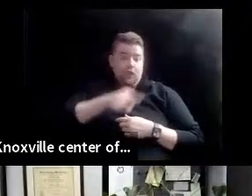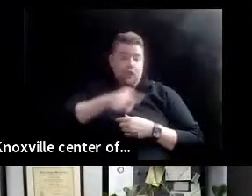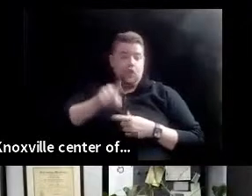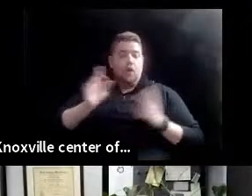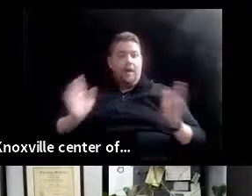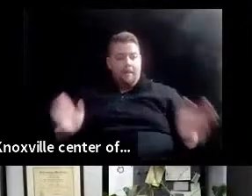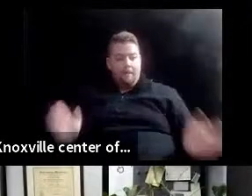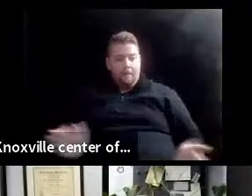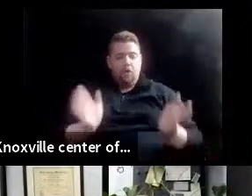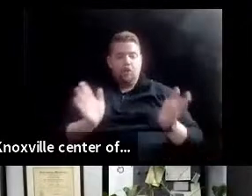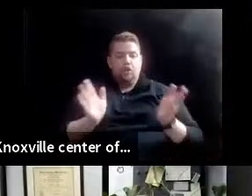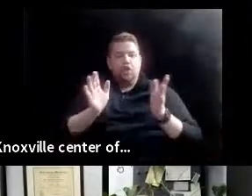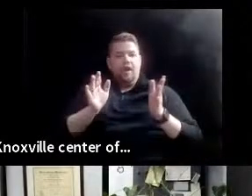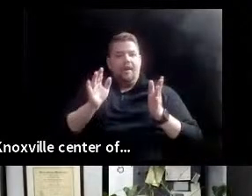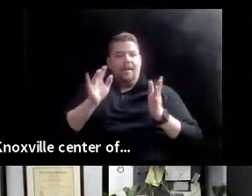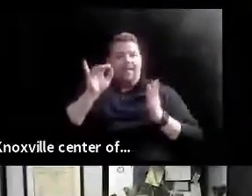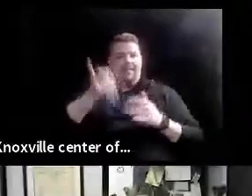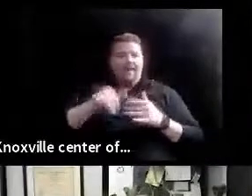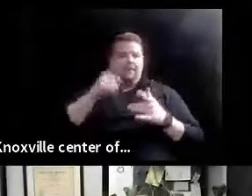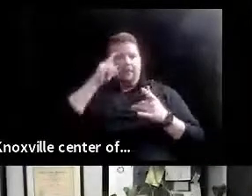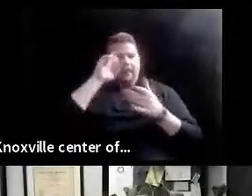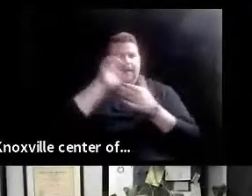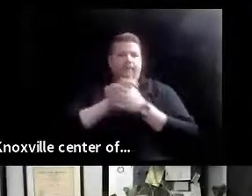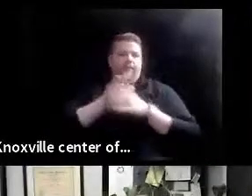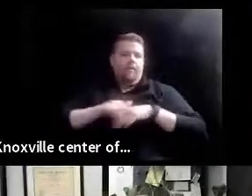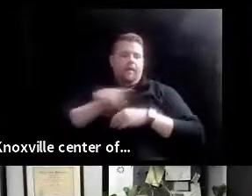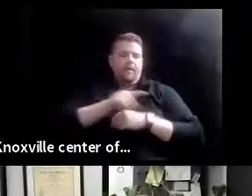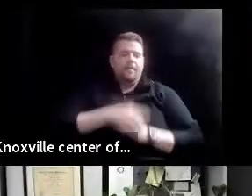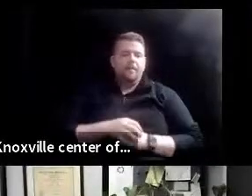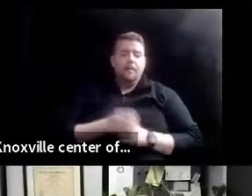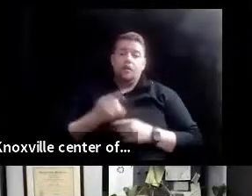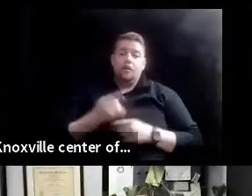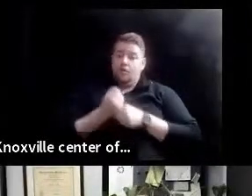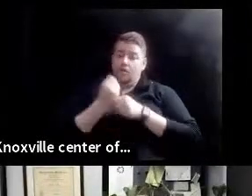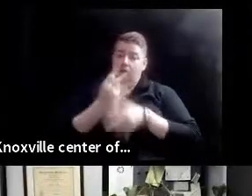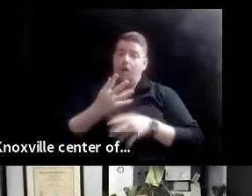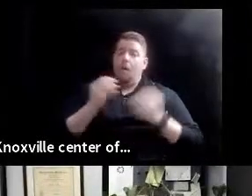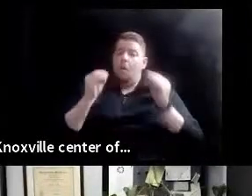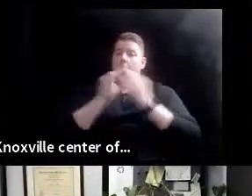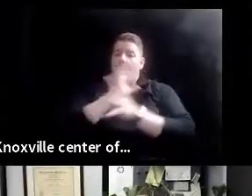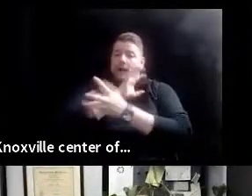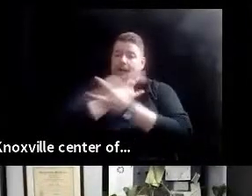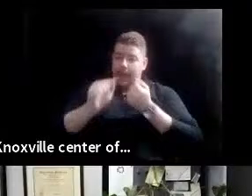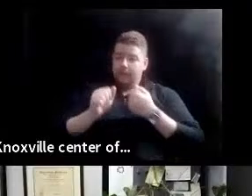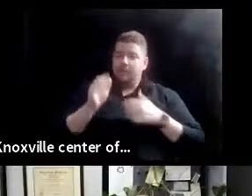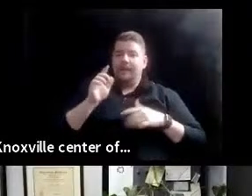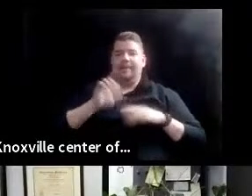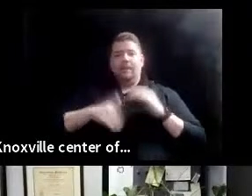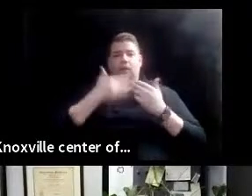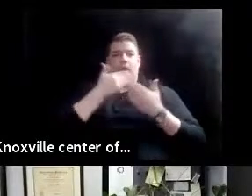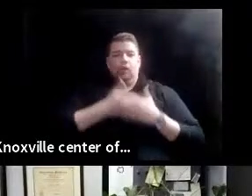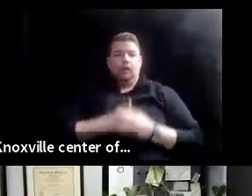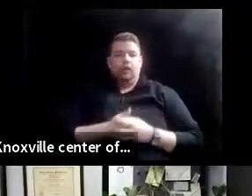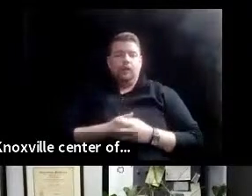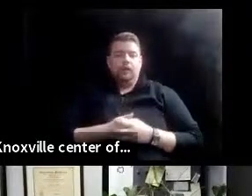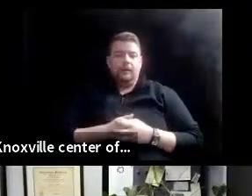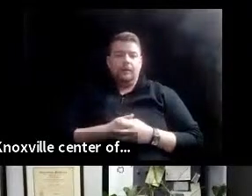pushed this narrative. You've caused more damage than you've done good.